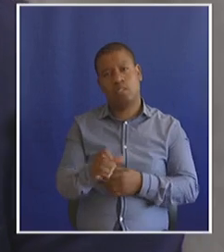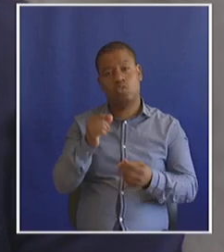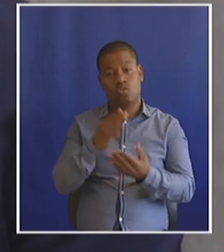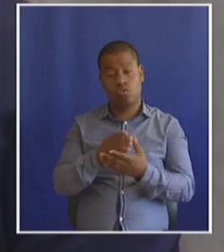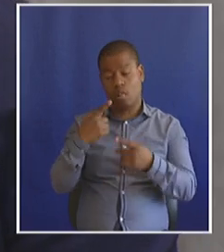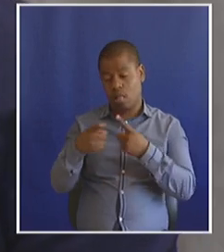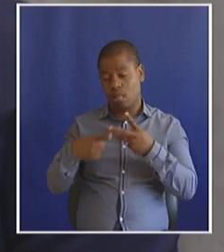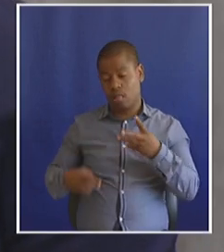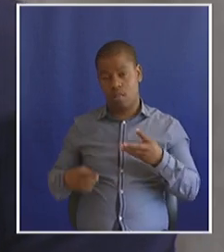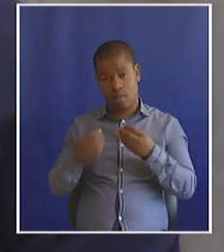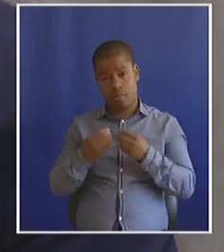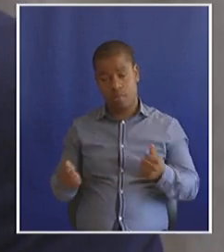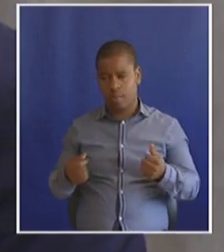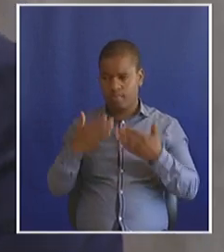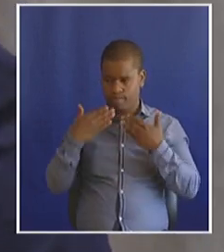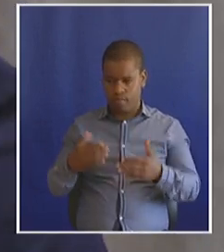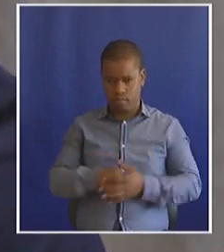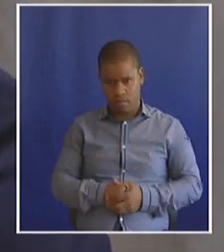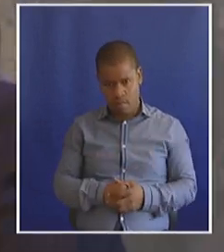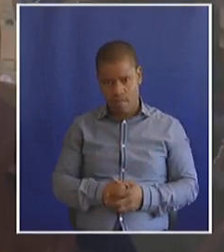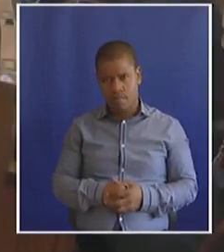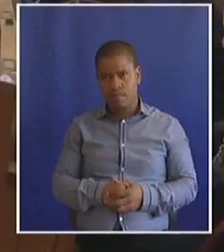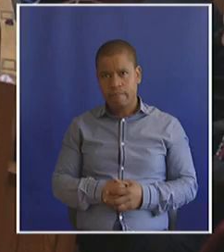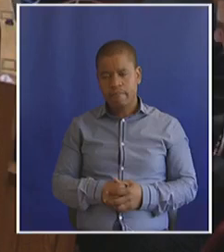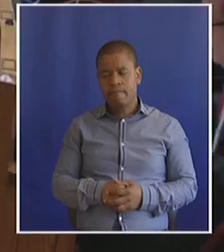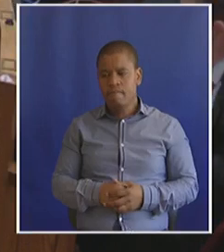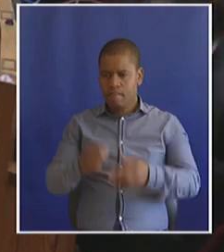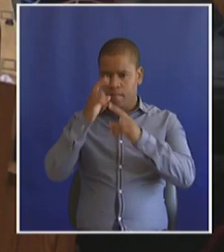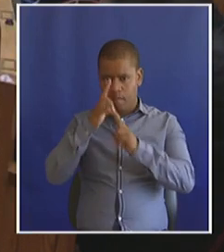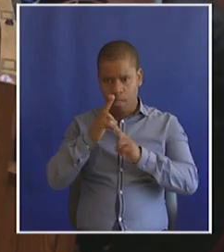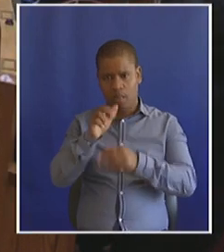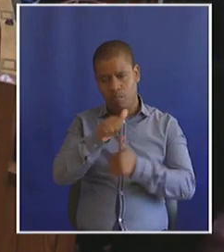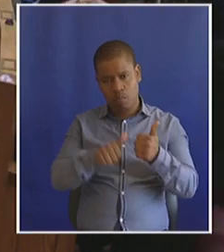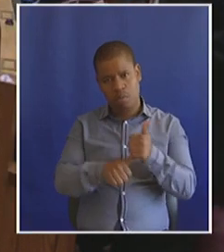incidences down. Thank you, Minister. Honorable Deputy Minister.